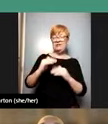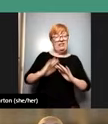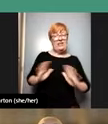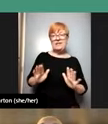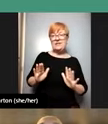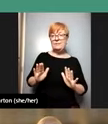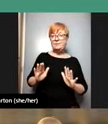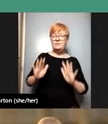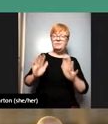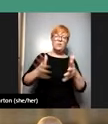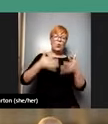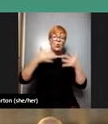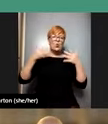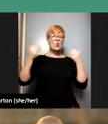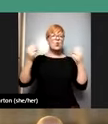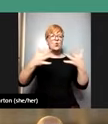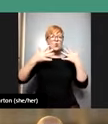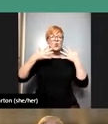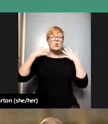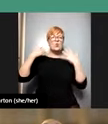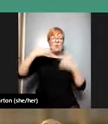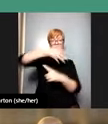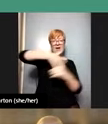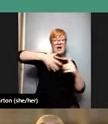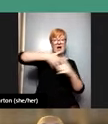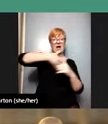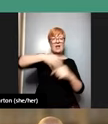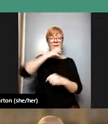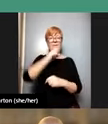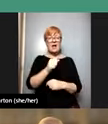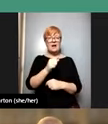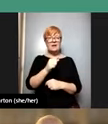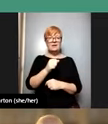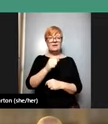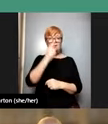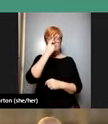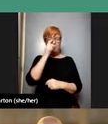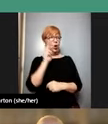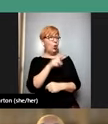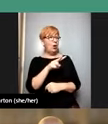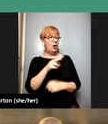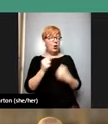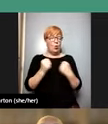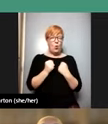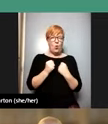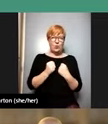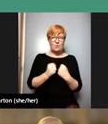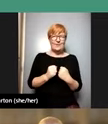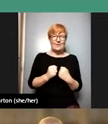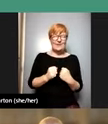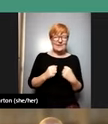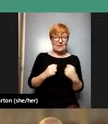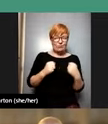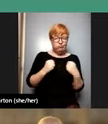river blows up ghosts behind these men. Look how cold tightens their smile. And in the somber